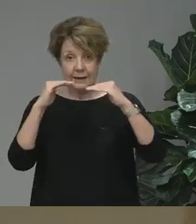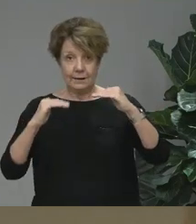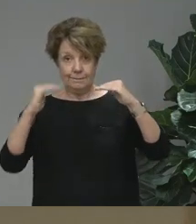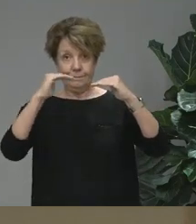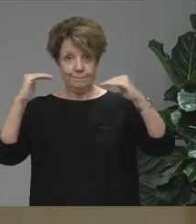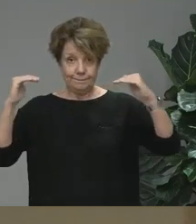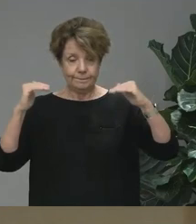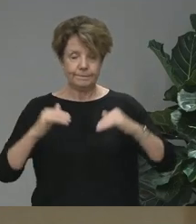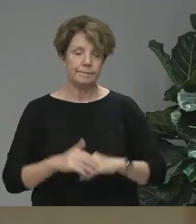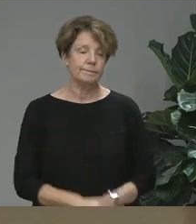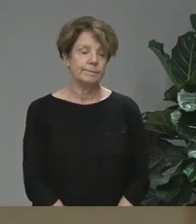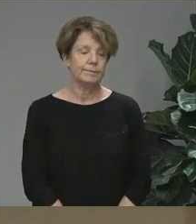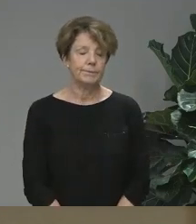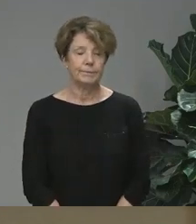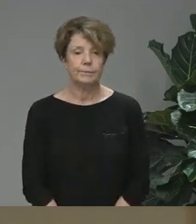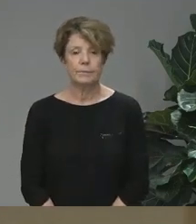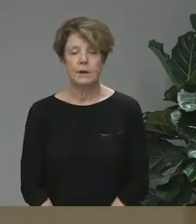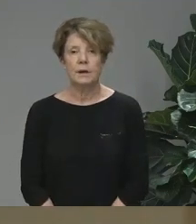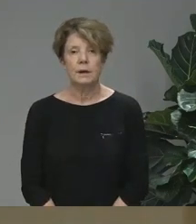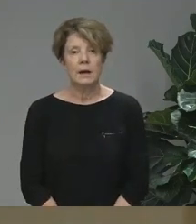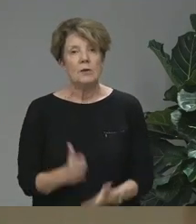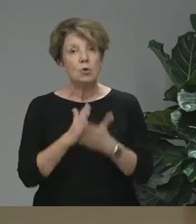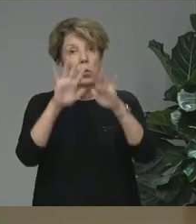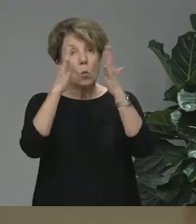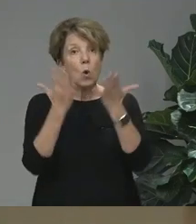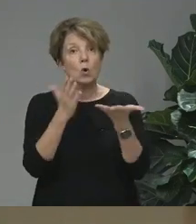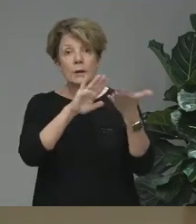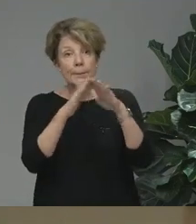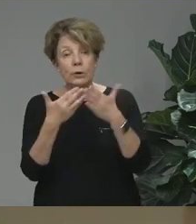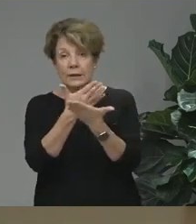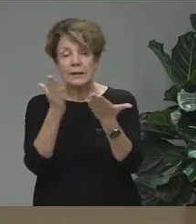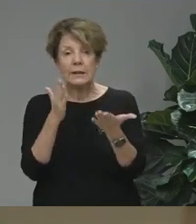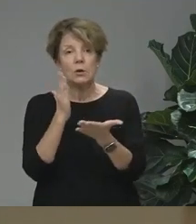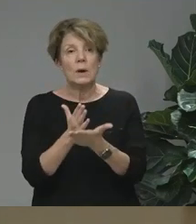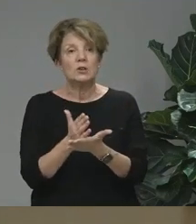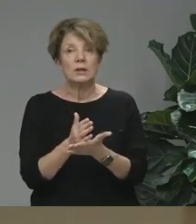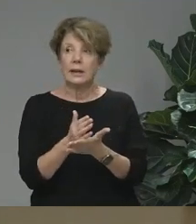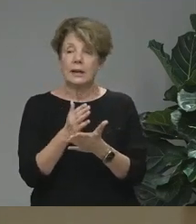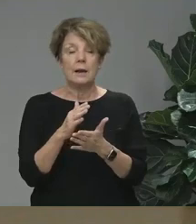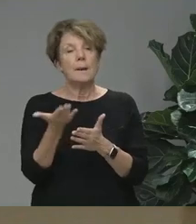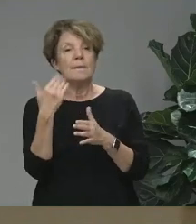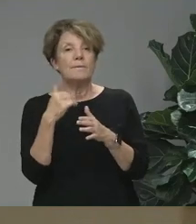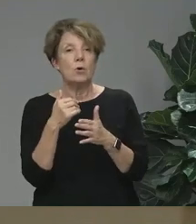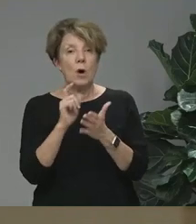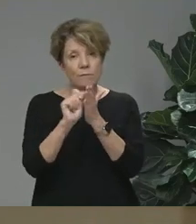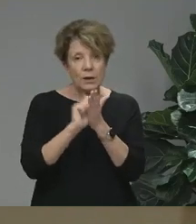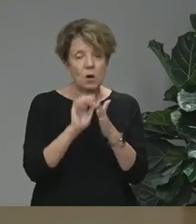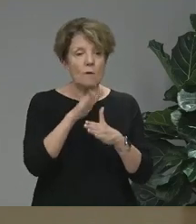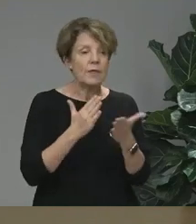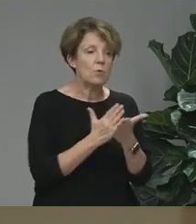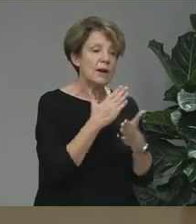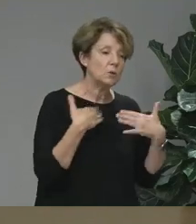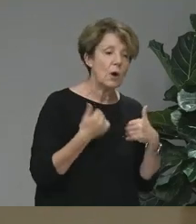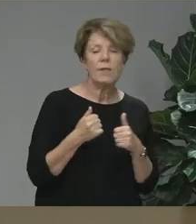And even the world community, to take the right to health that I've also written about the right to